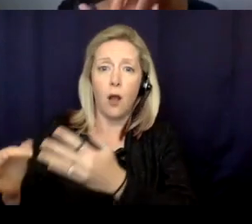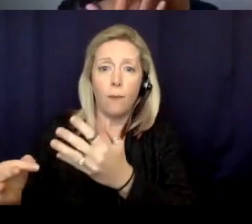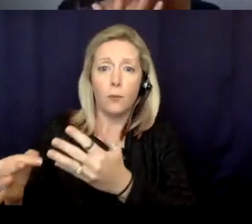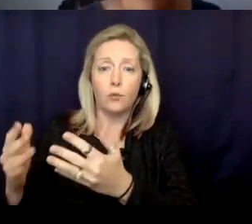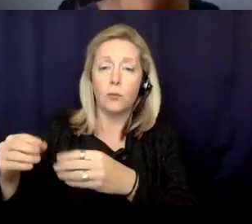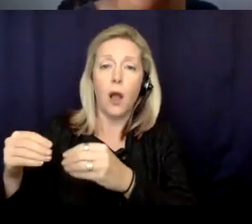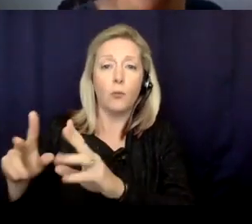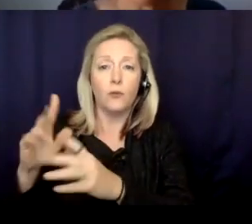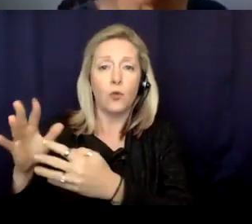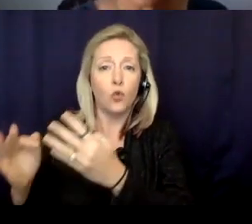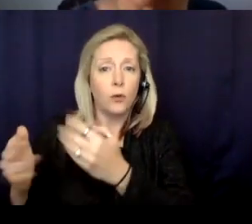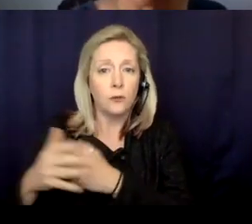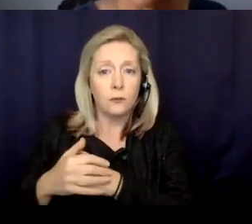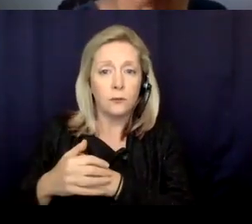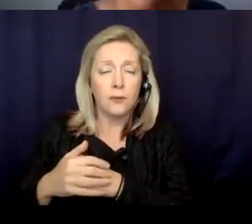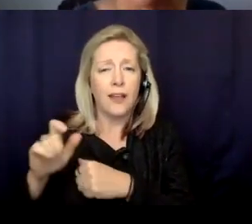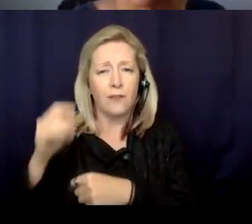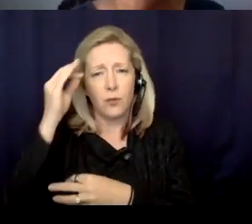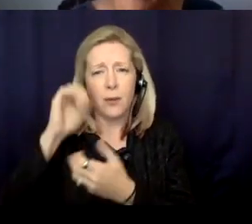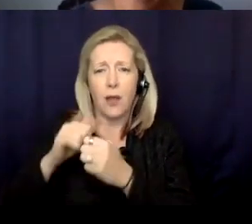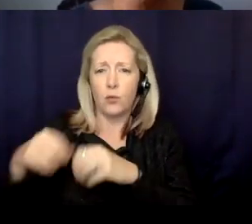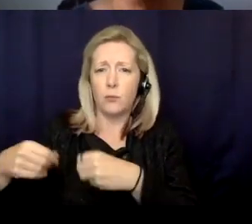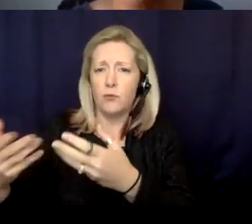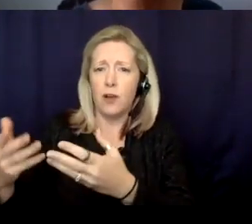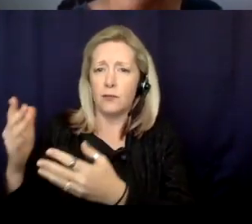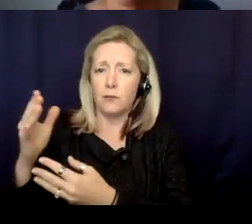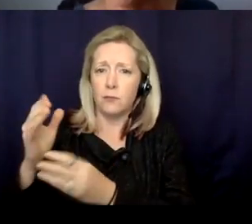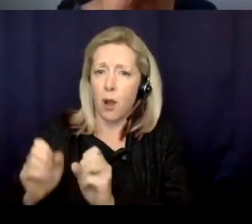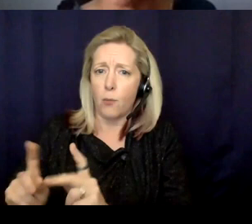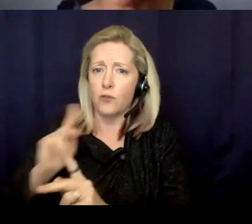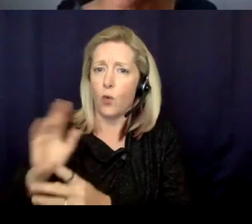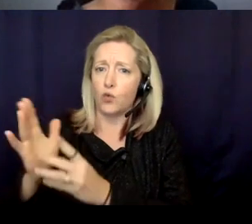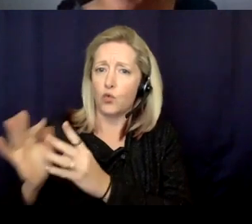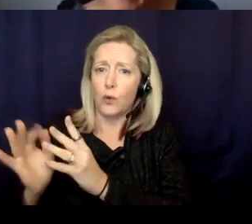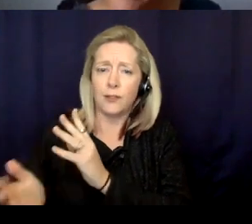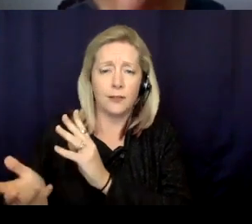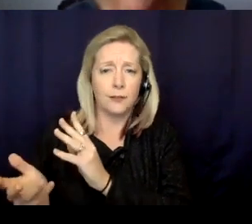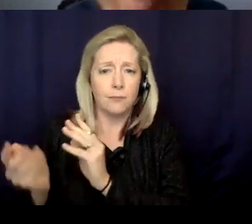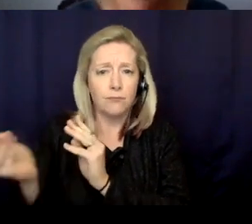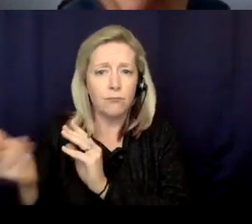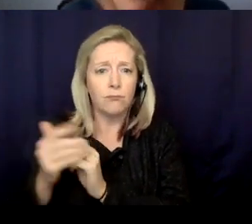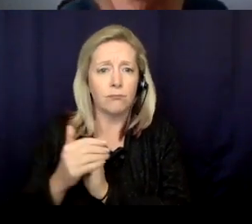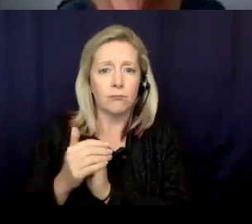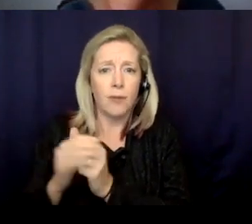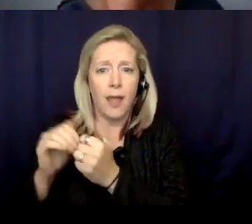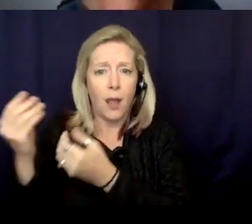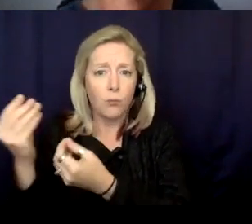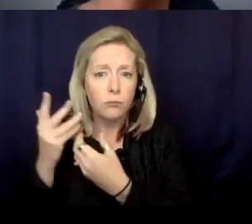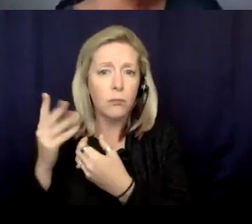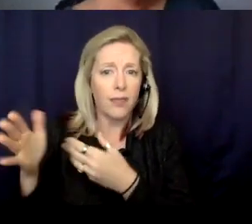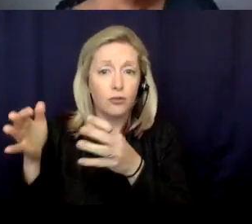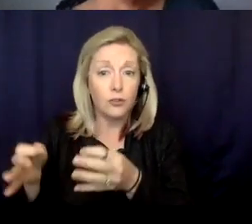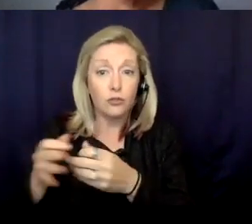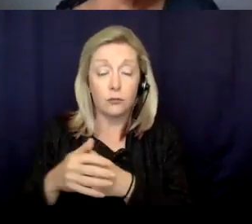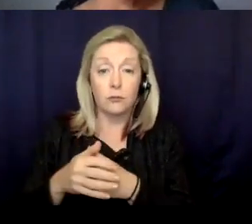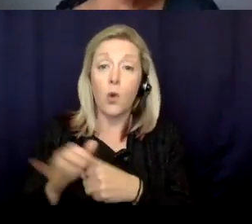choice? And we really have to stop and think about how to make choices, and also living